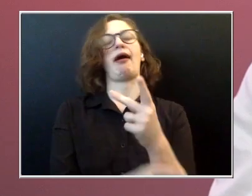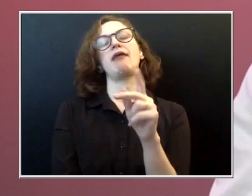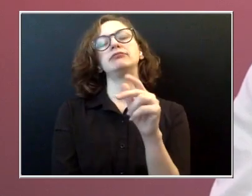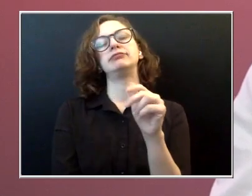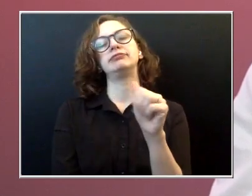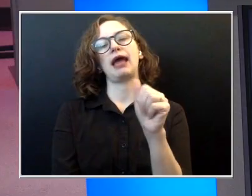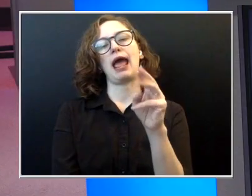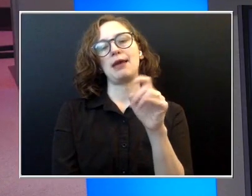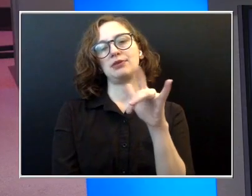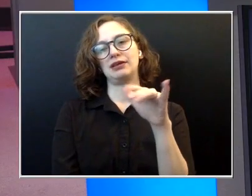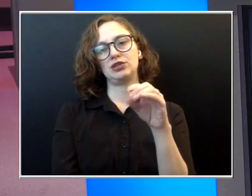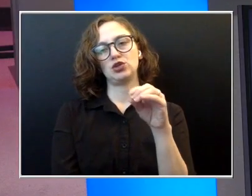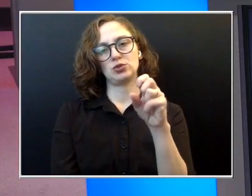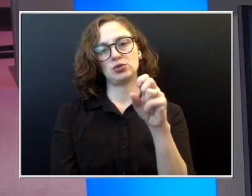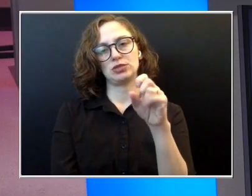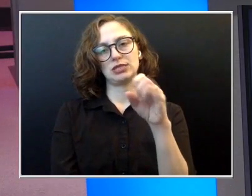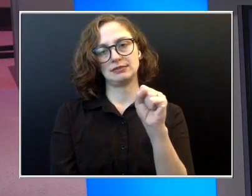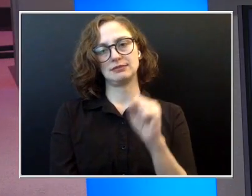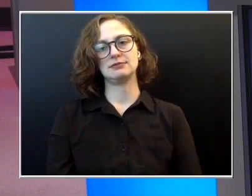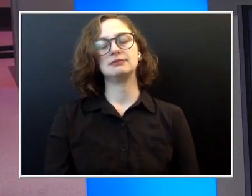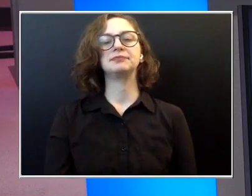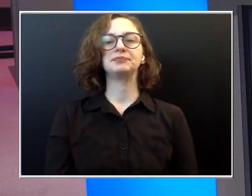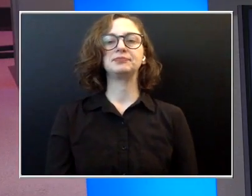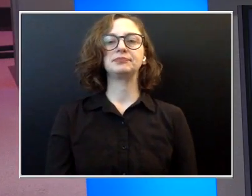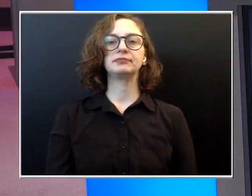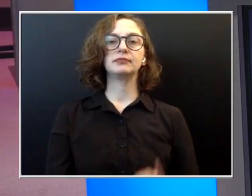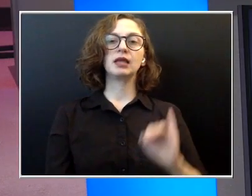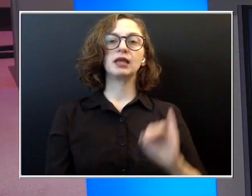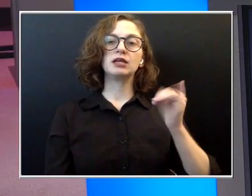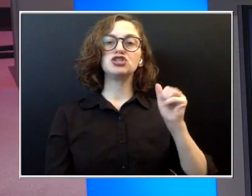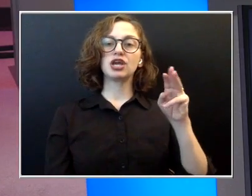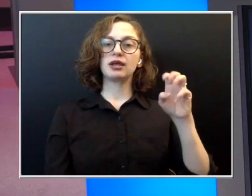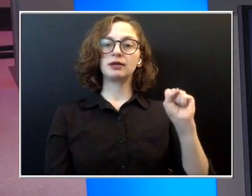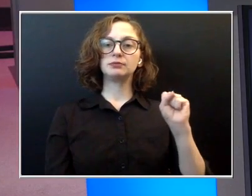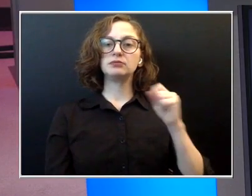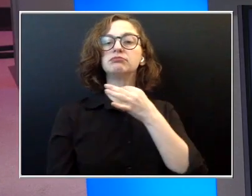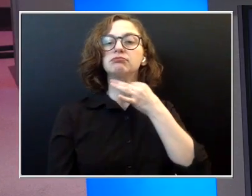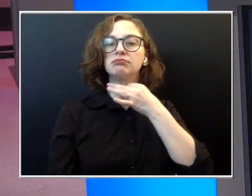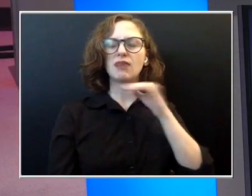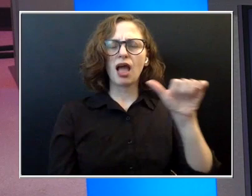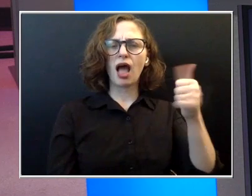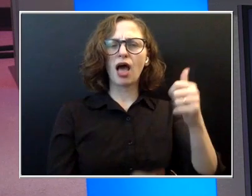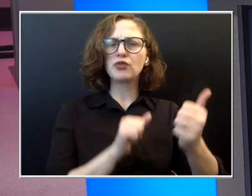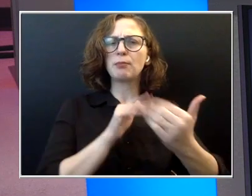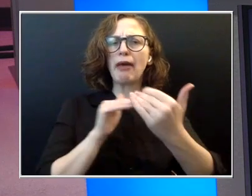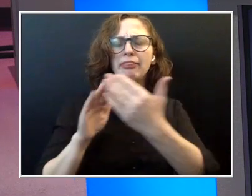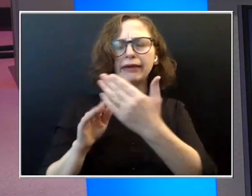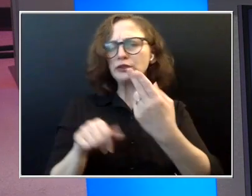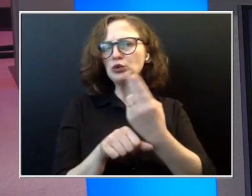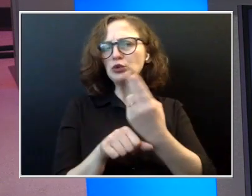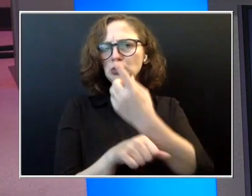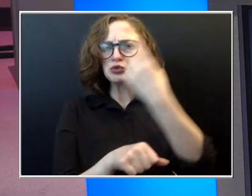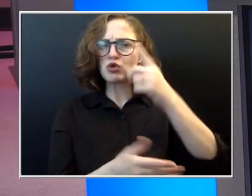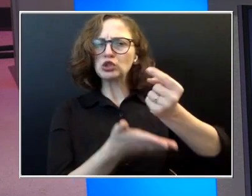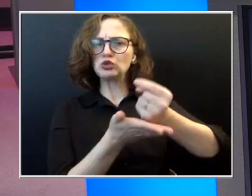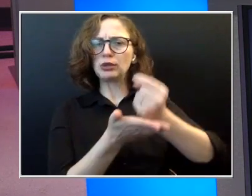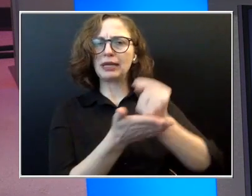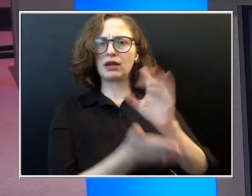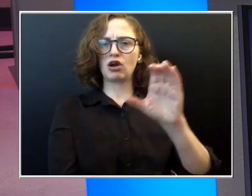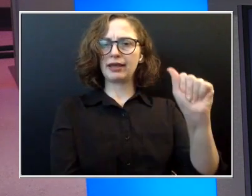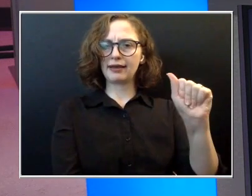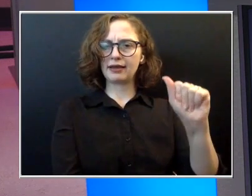nerves. James wants to know, what other methods can you use to treat cardiac amyloidosis? You mentioned a